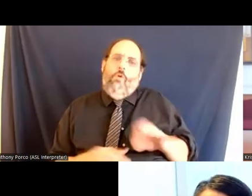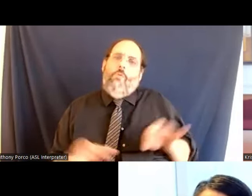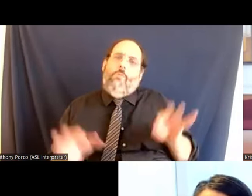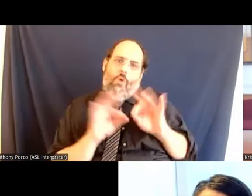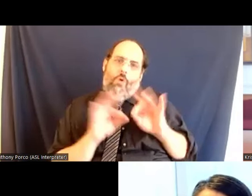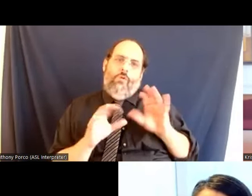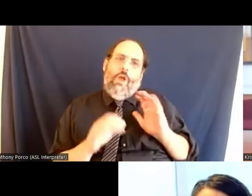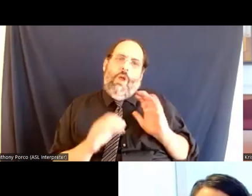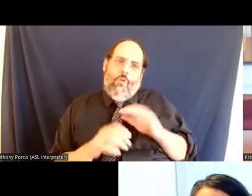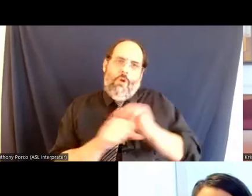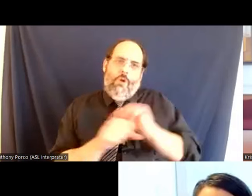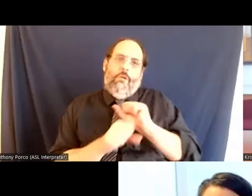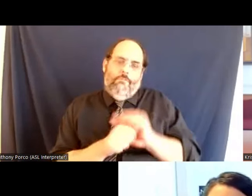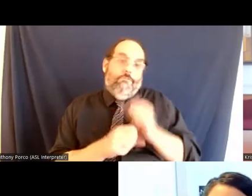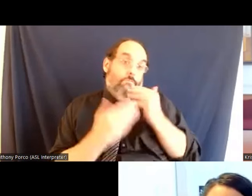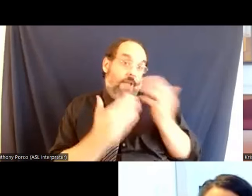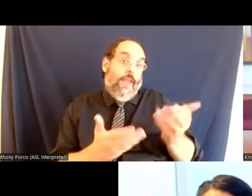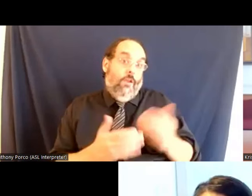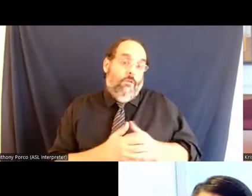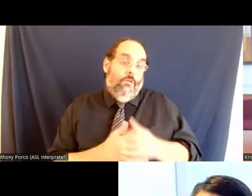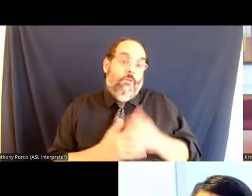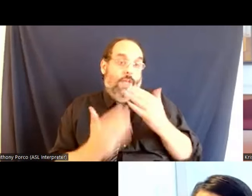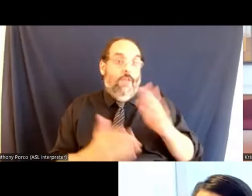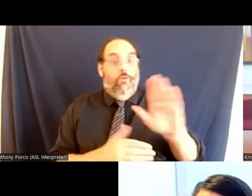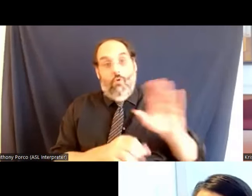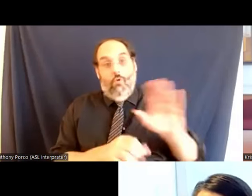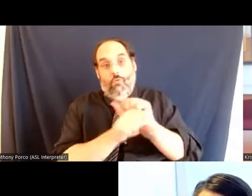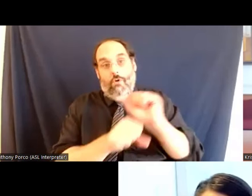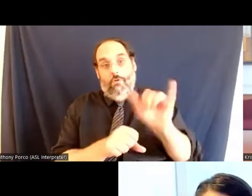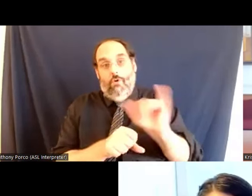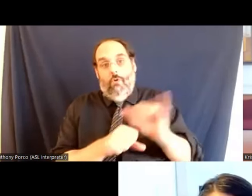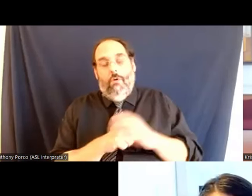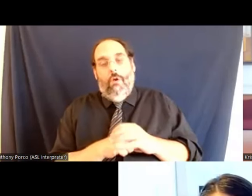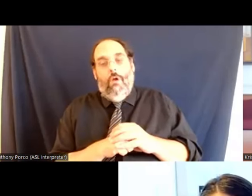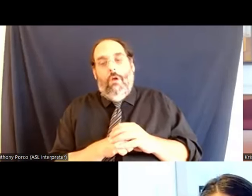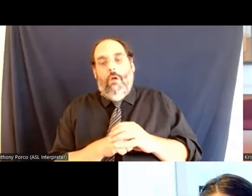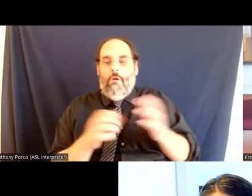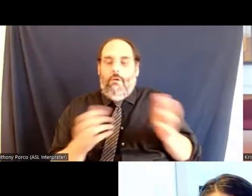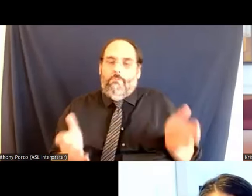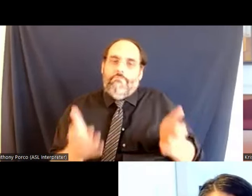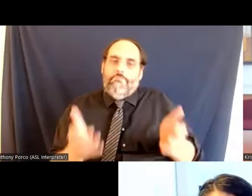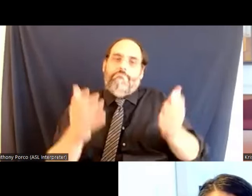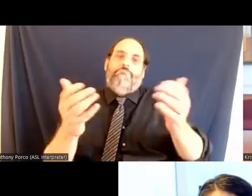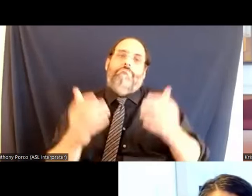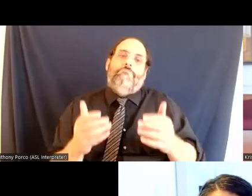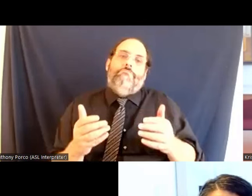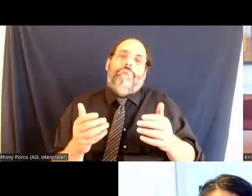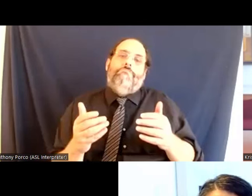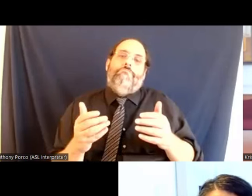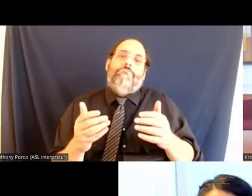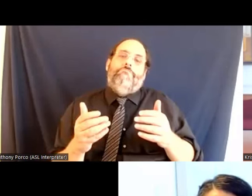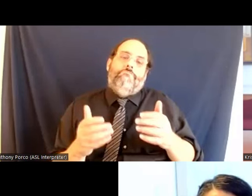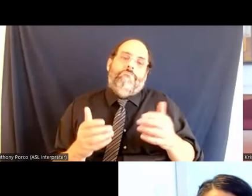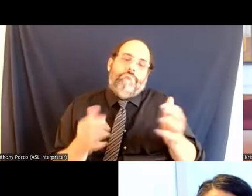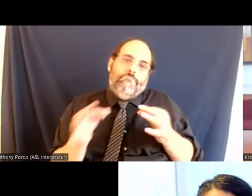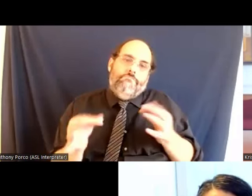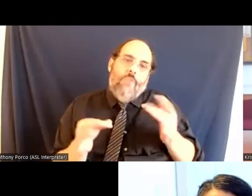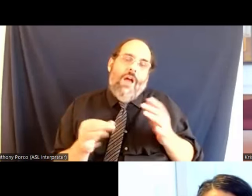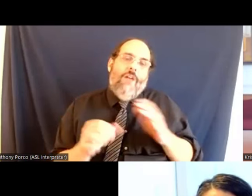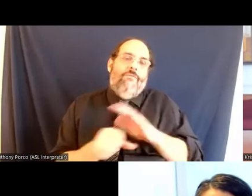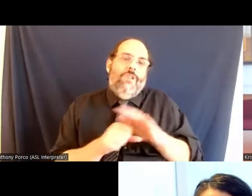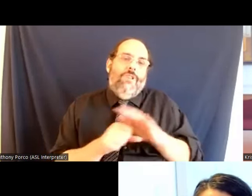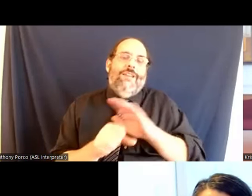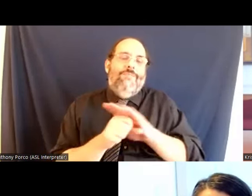doing this work. And thank you for the work that you're doing to push for the importance of having full and complete